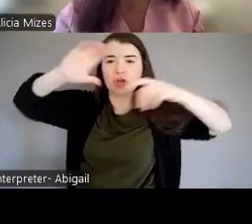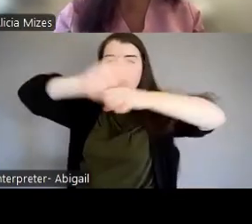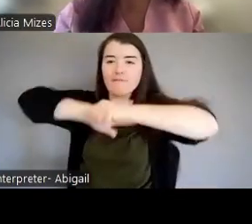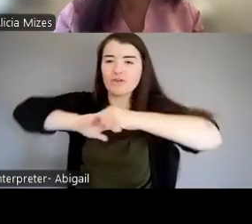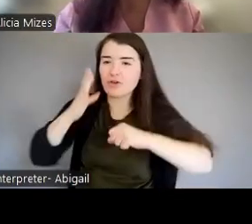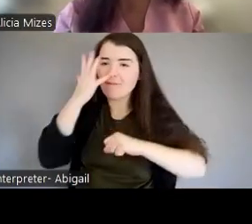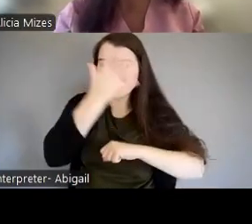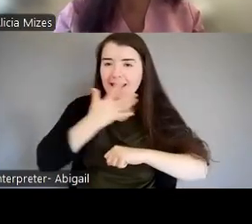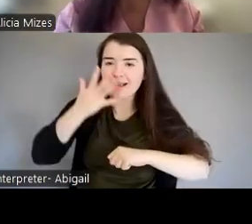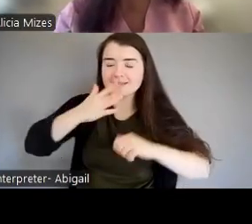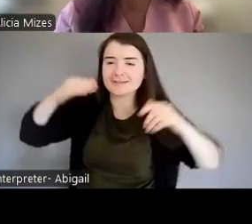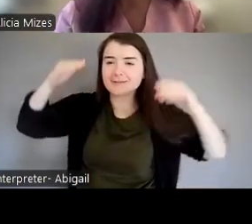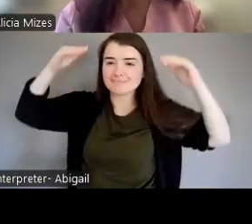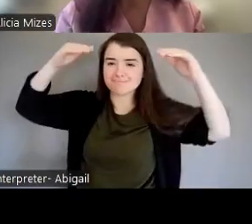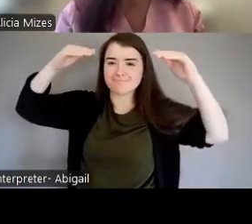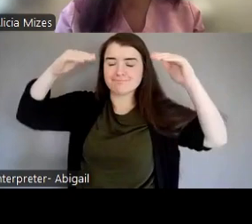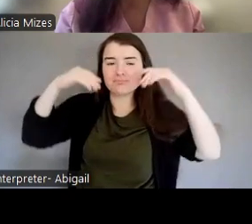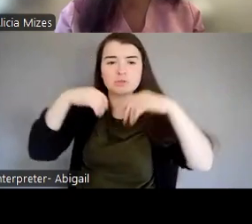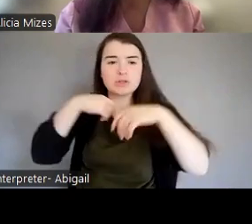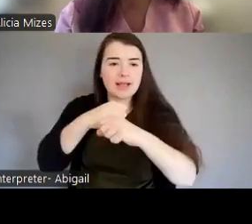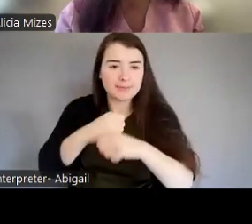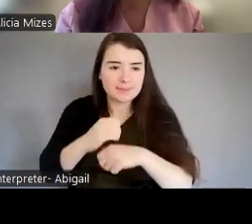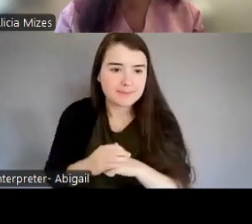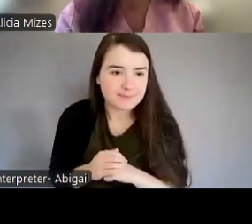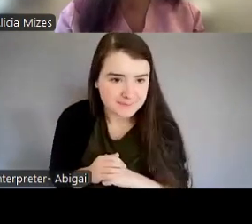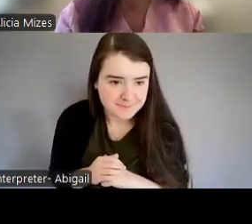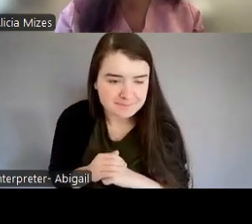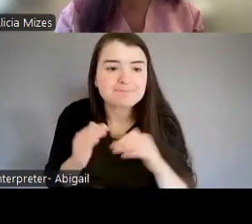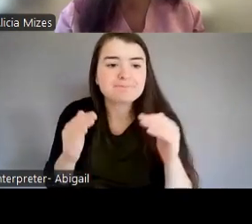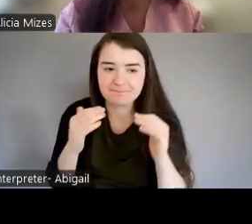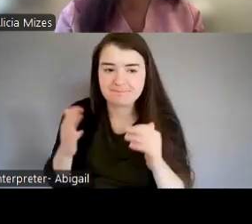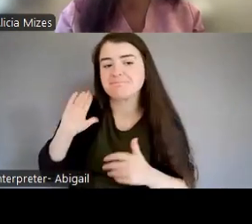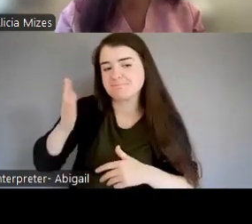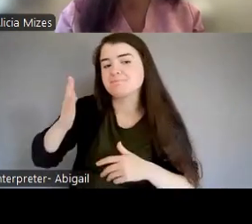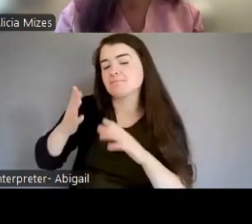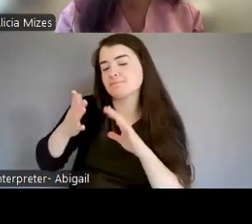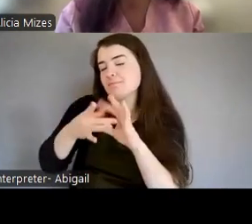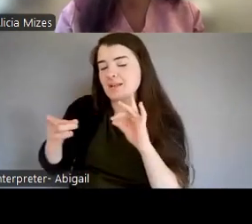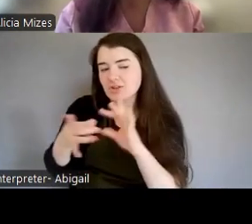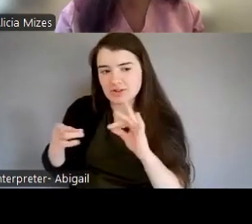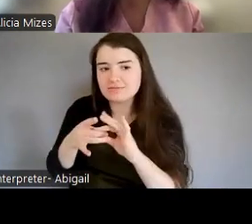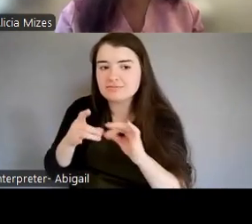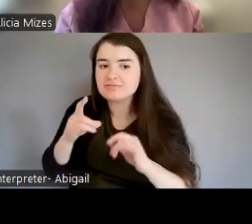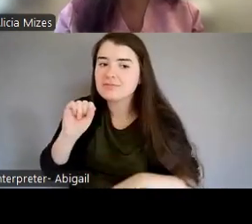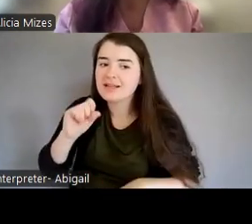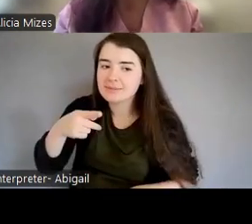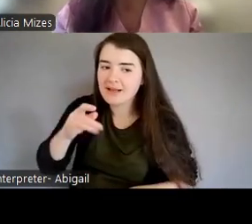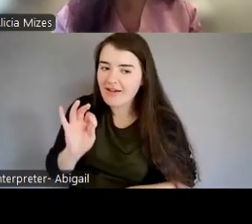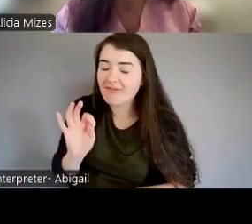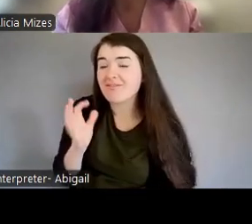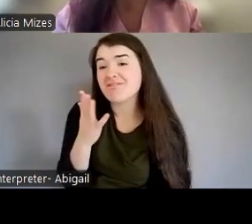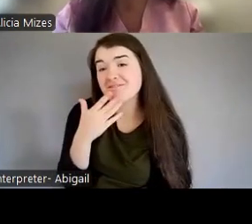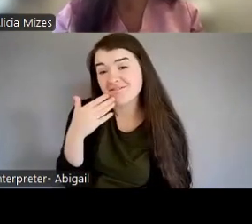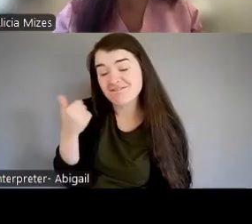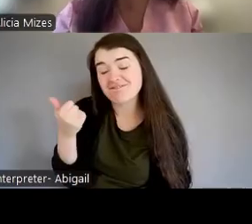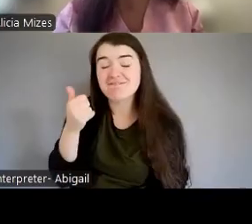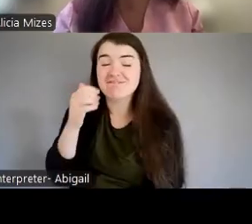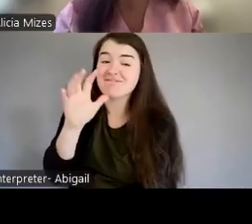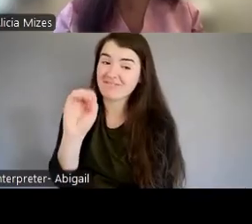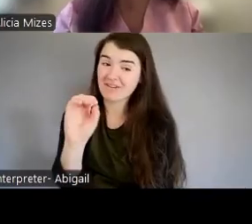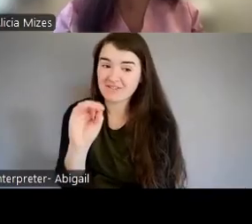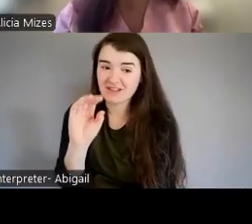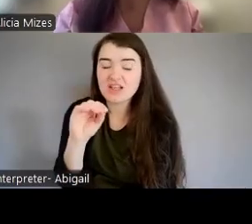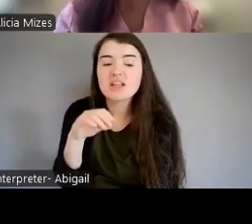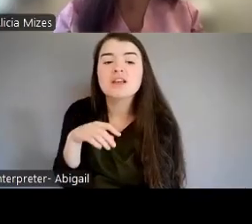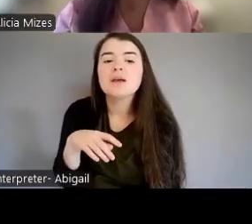want that SPF 50 at least. You want a broad spectrum sunscreen, a water resistant sunscreen, and ideally, if you can use a mineral sunscreen, mineral